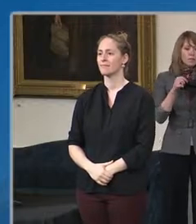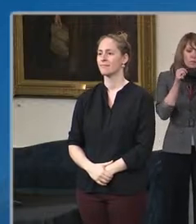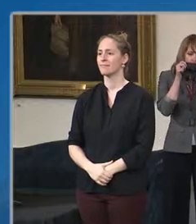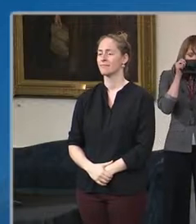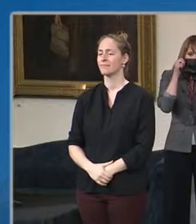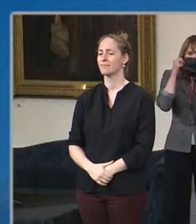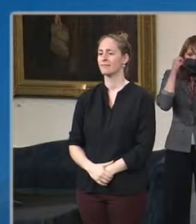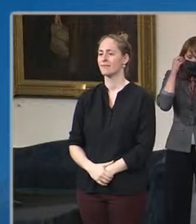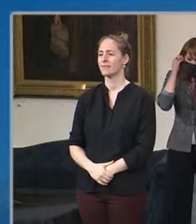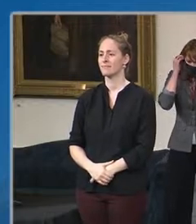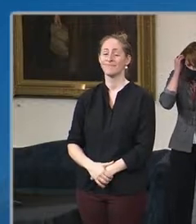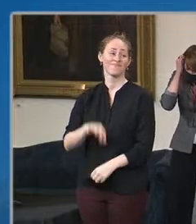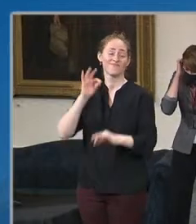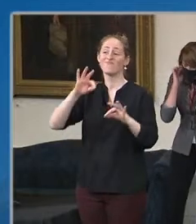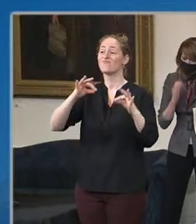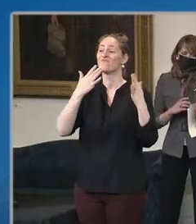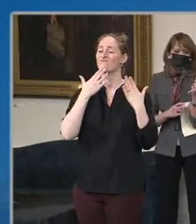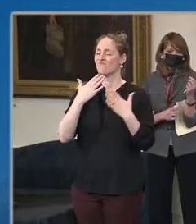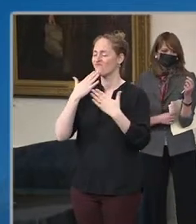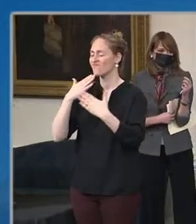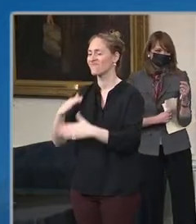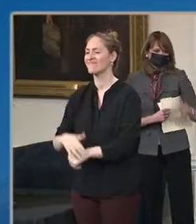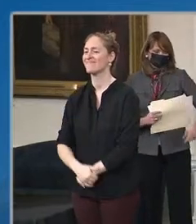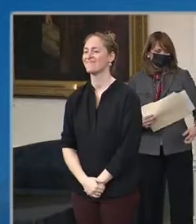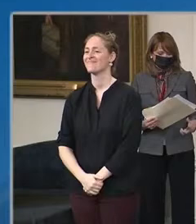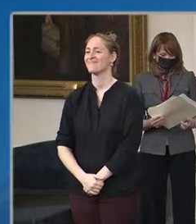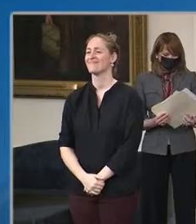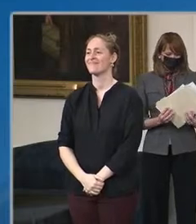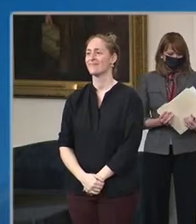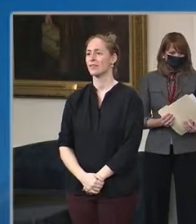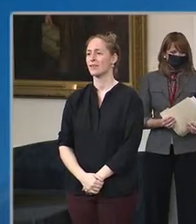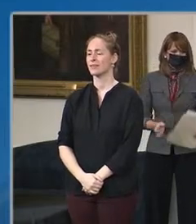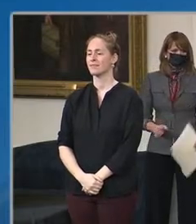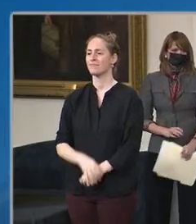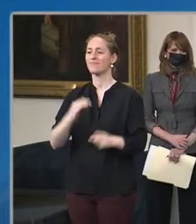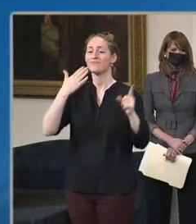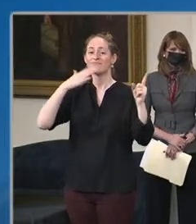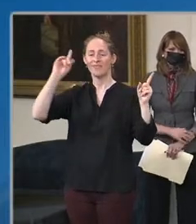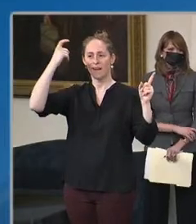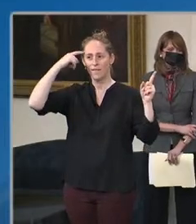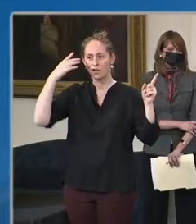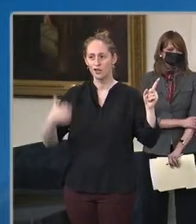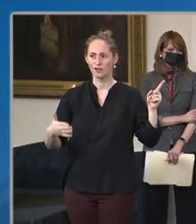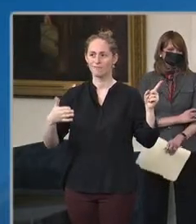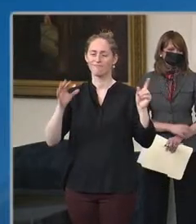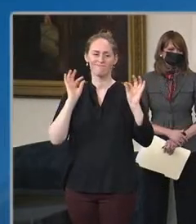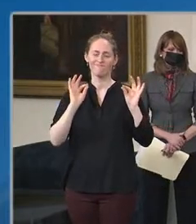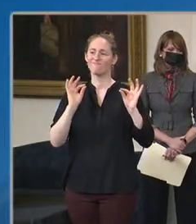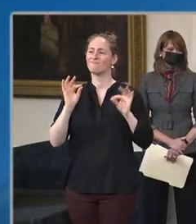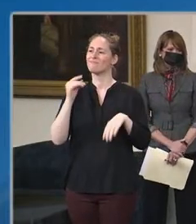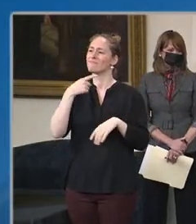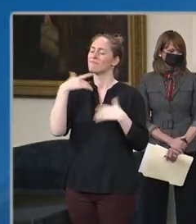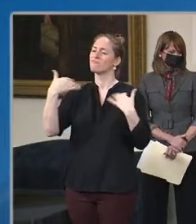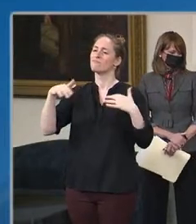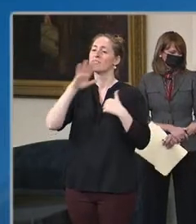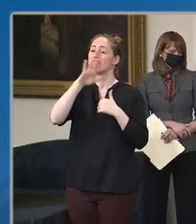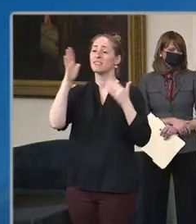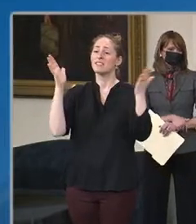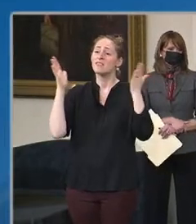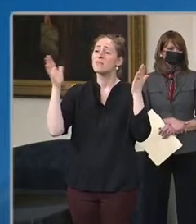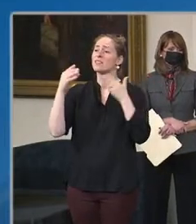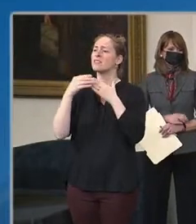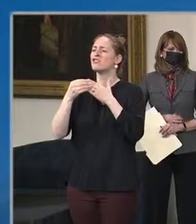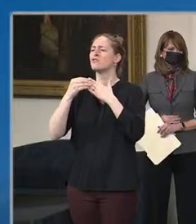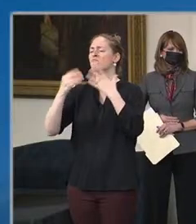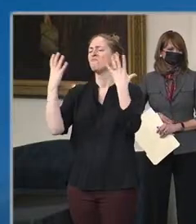Thank you very much, Secretary SCHULZ, and thank you, Governor Hogan, for your steady leadership during these very challenging months. And